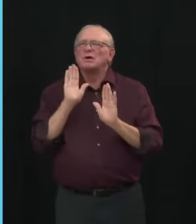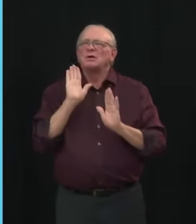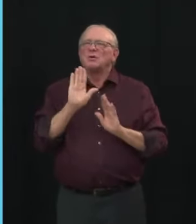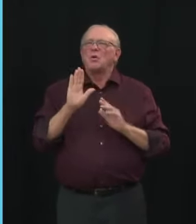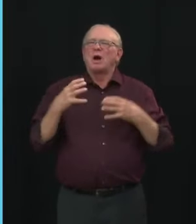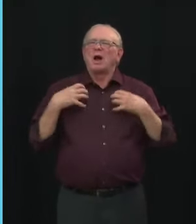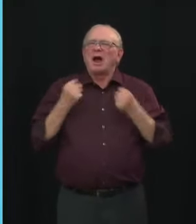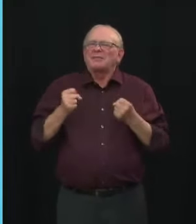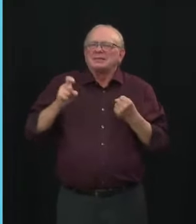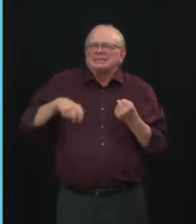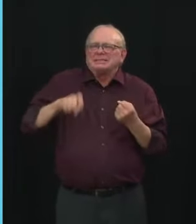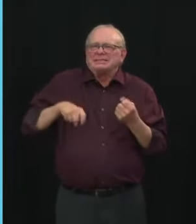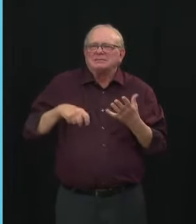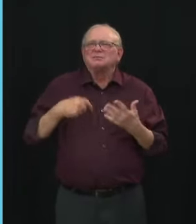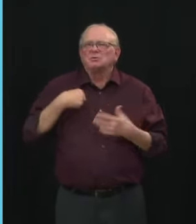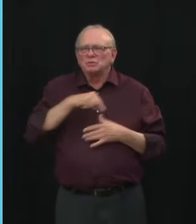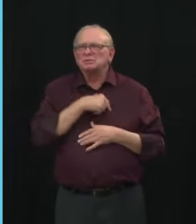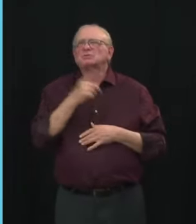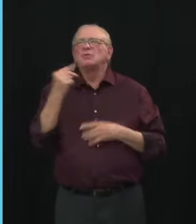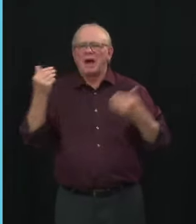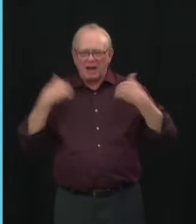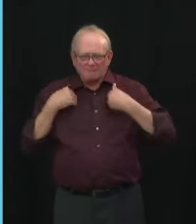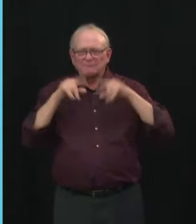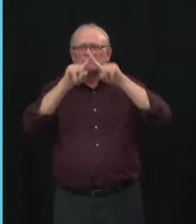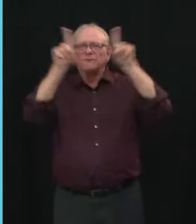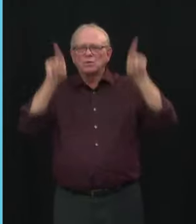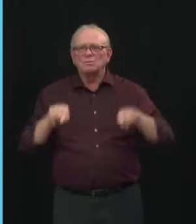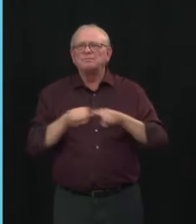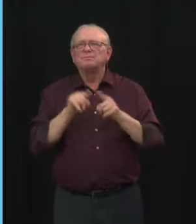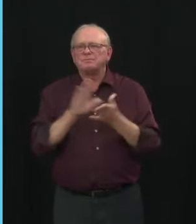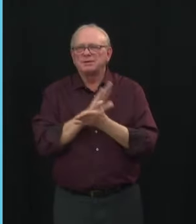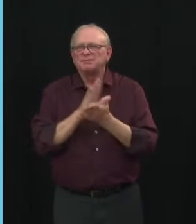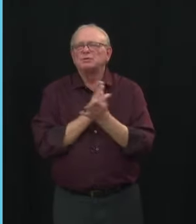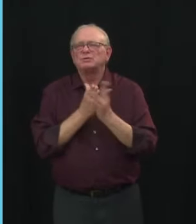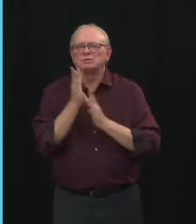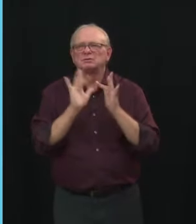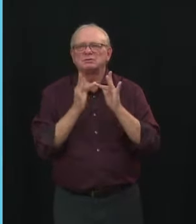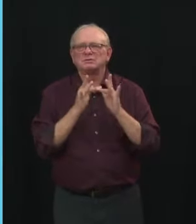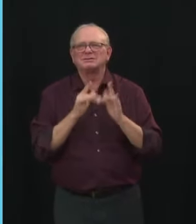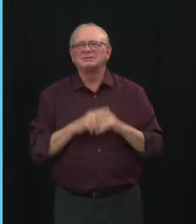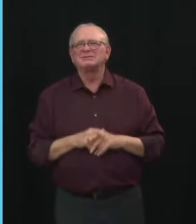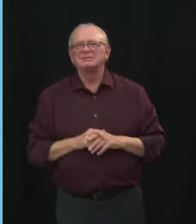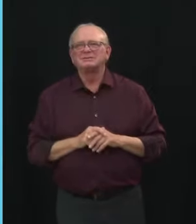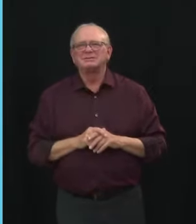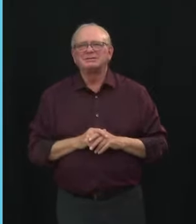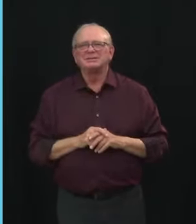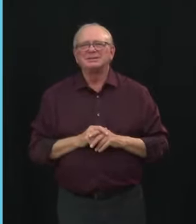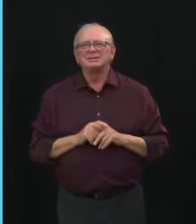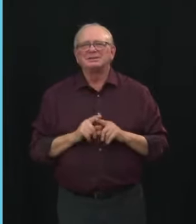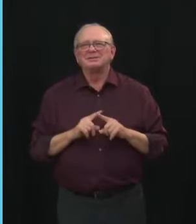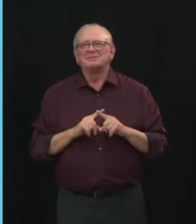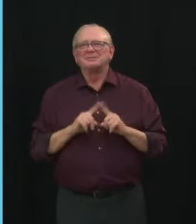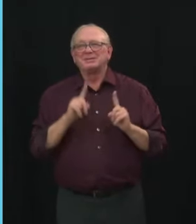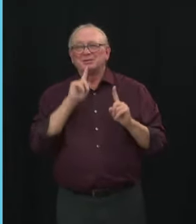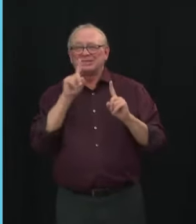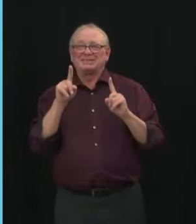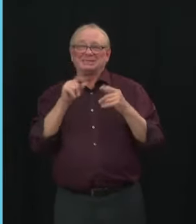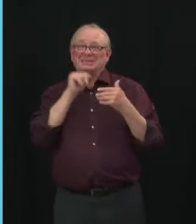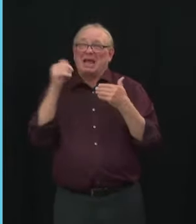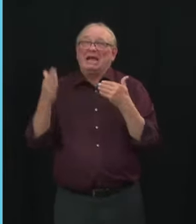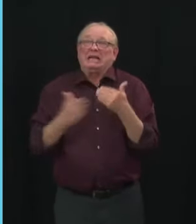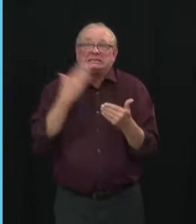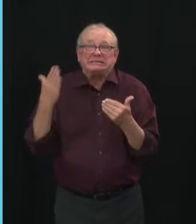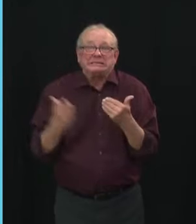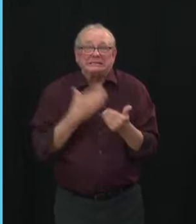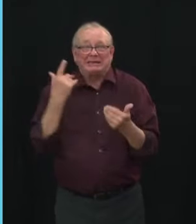is available on our website. And again, there would be multiple challenges with using rapid test